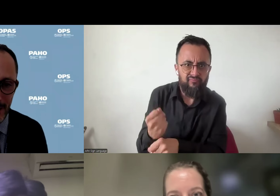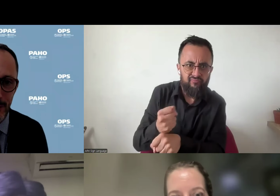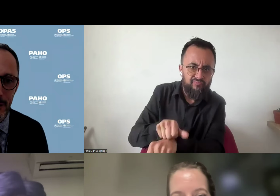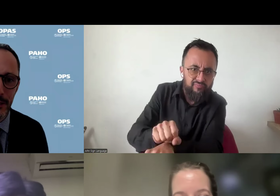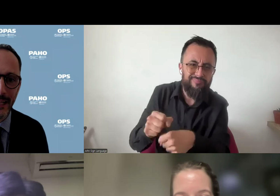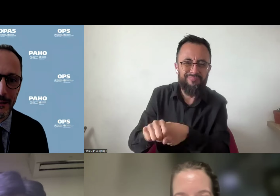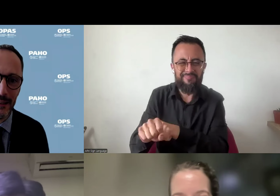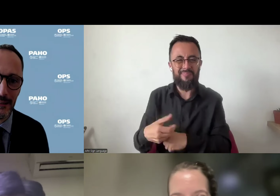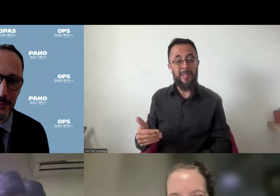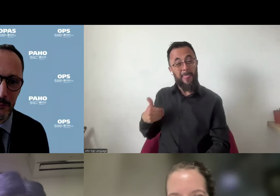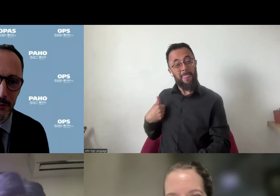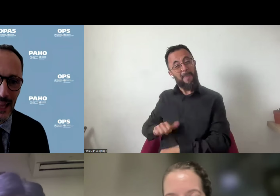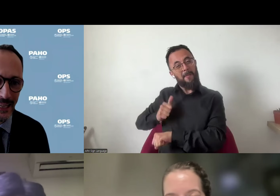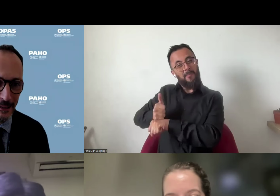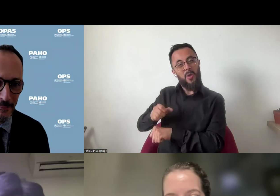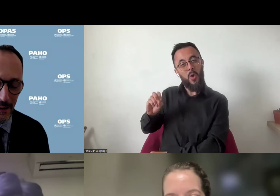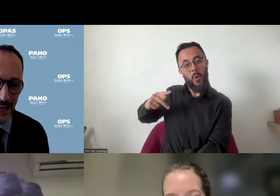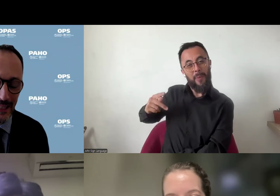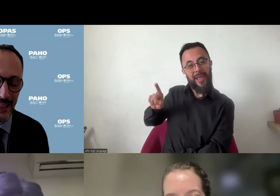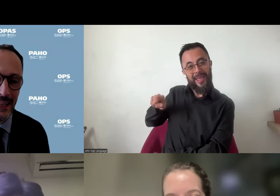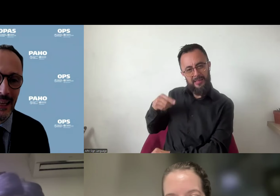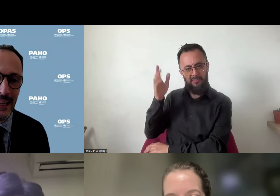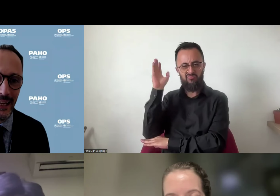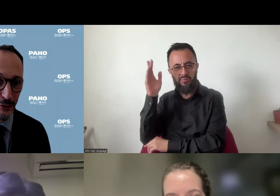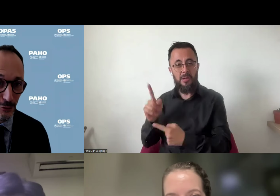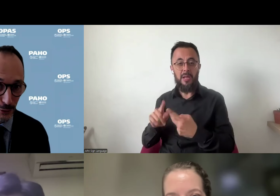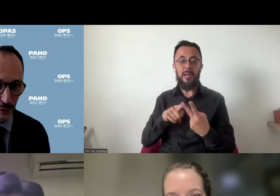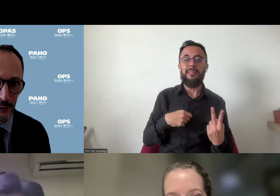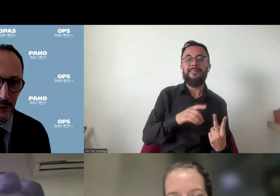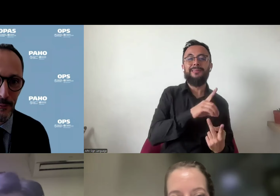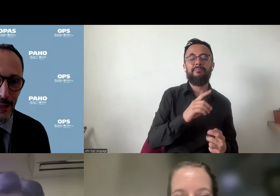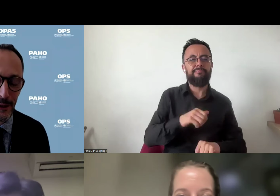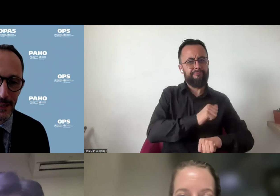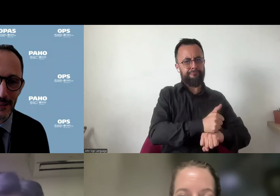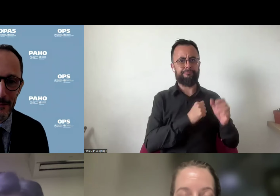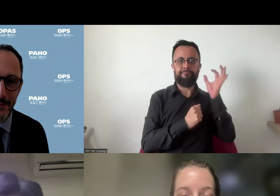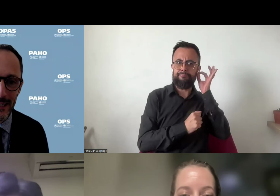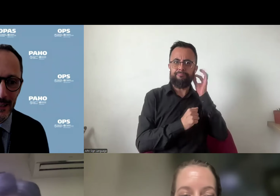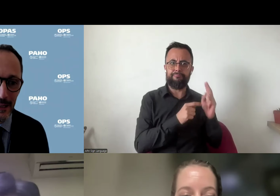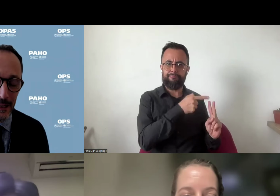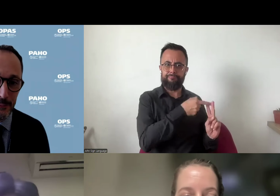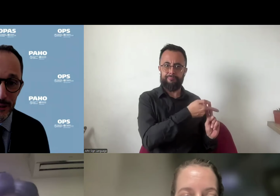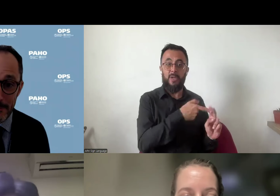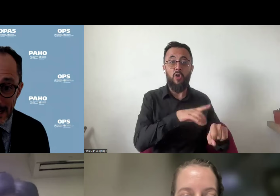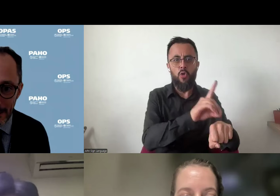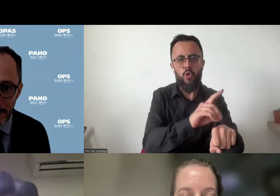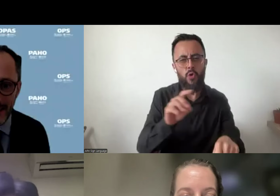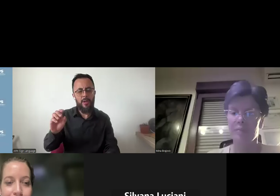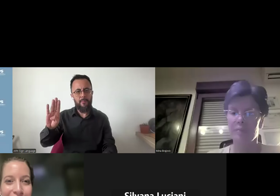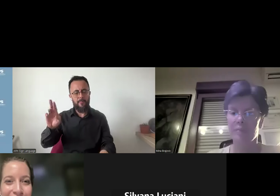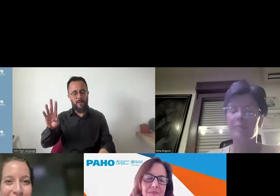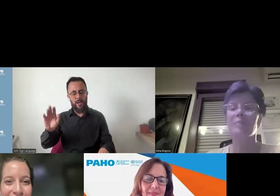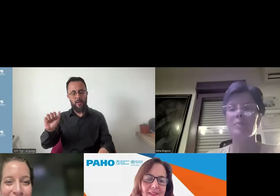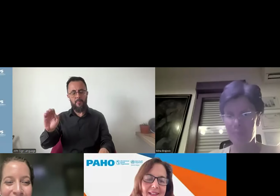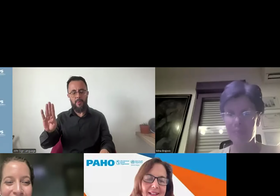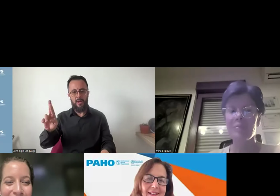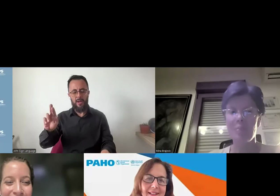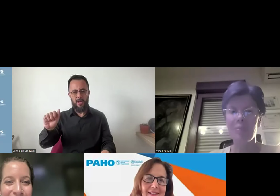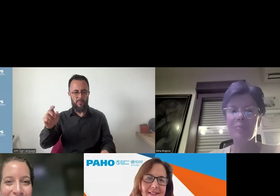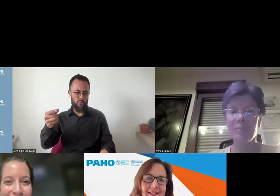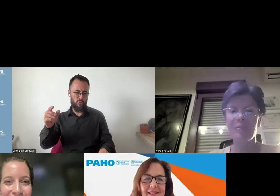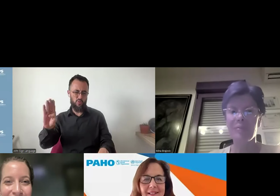The PAHO director and our unit director addressed the floor at the beginning, and also Dr. Brajovic, thank you very